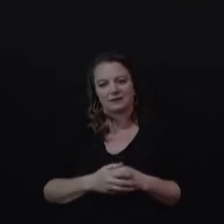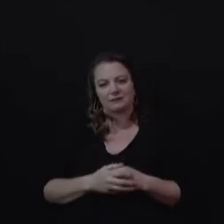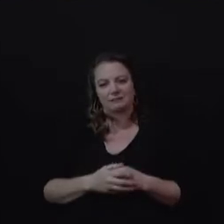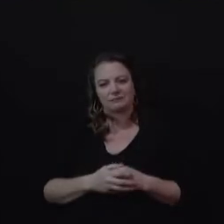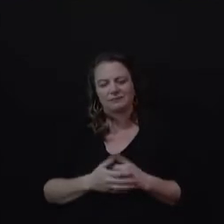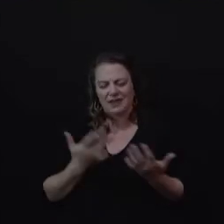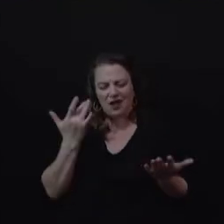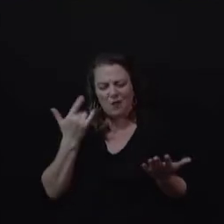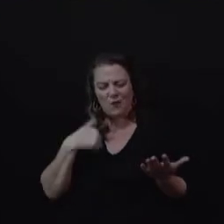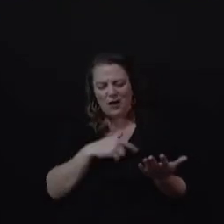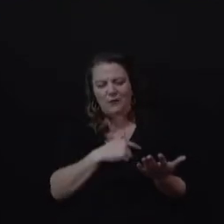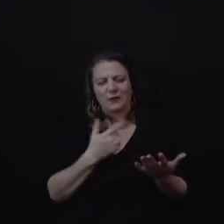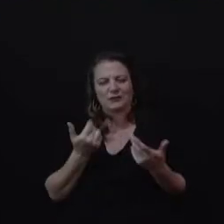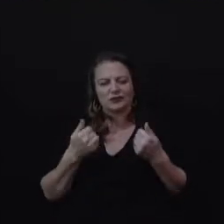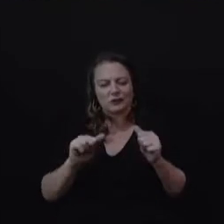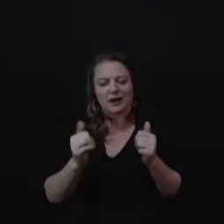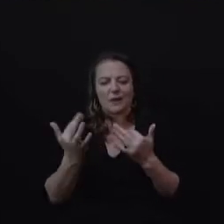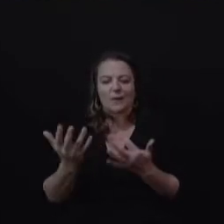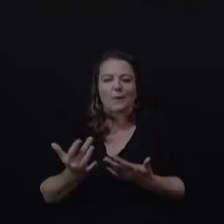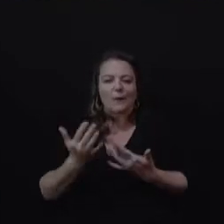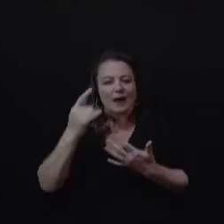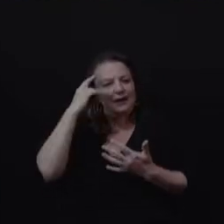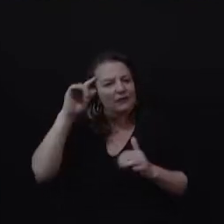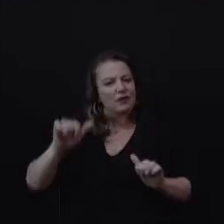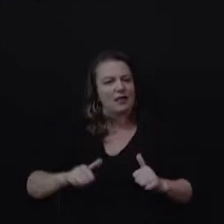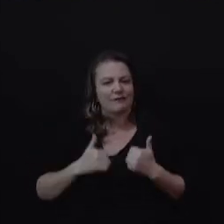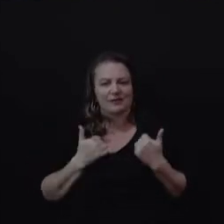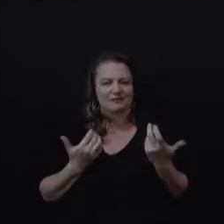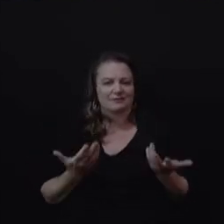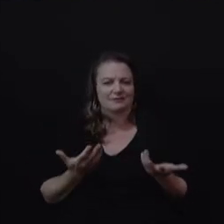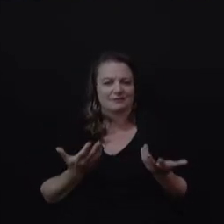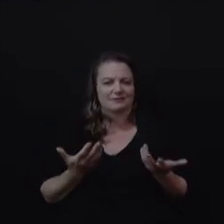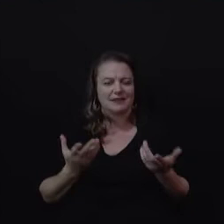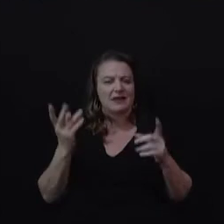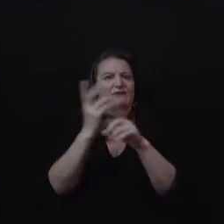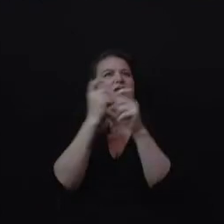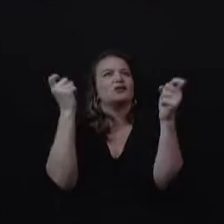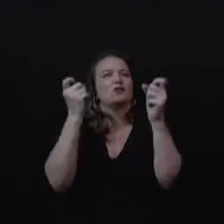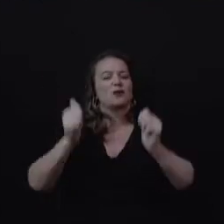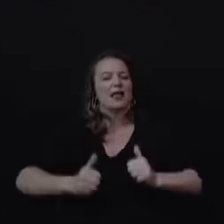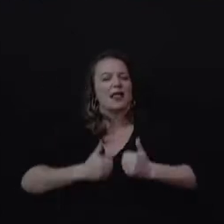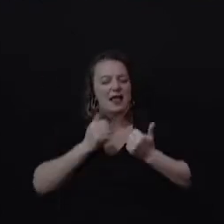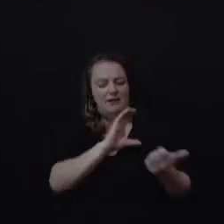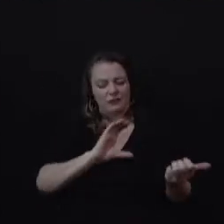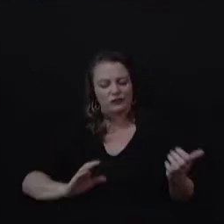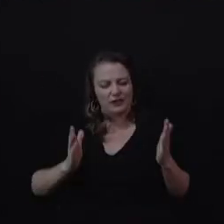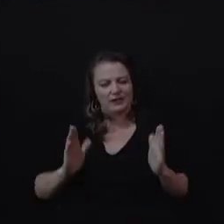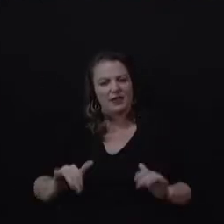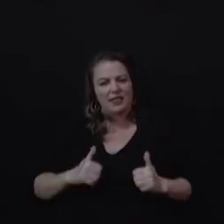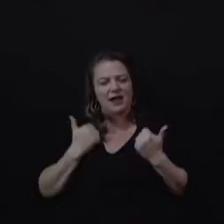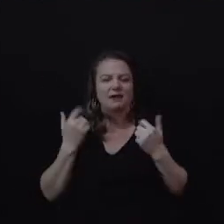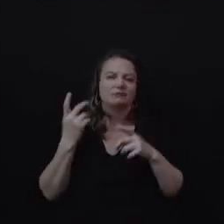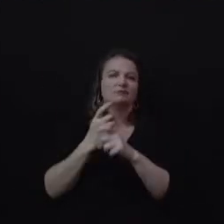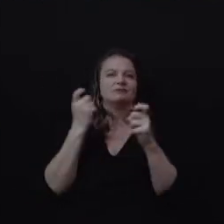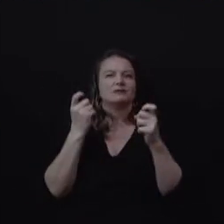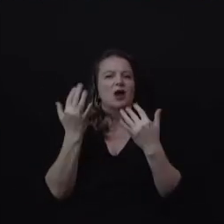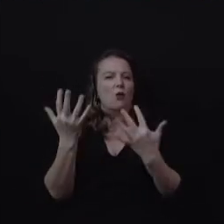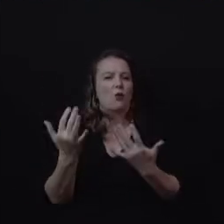Why are we trying to wait to live victorious lives as Christians when we get to